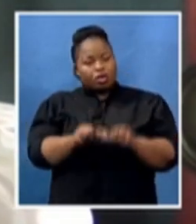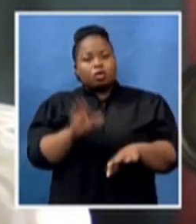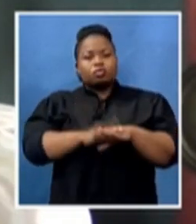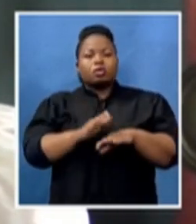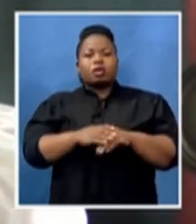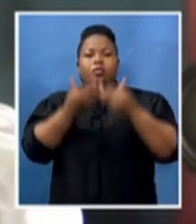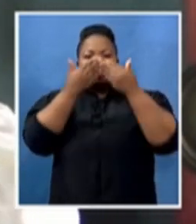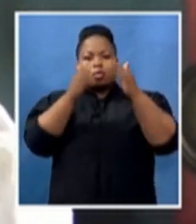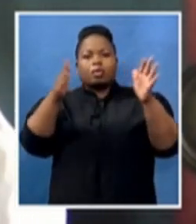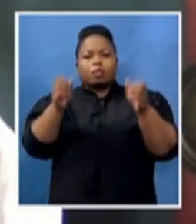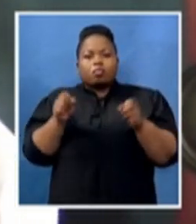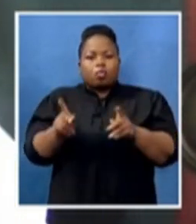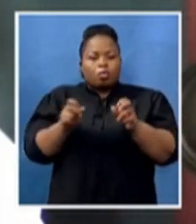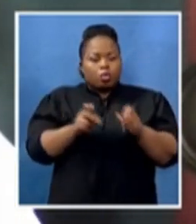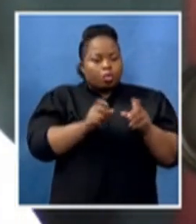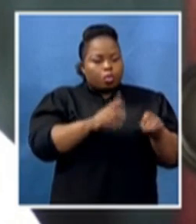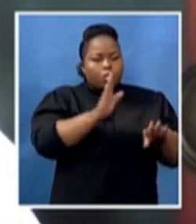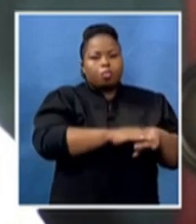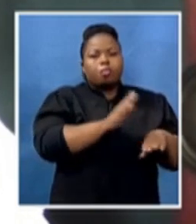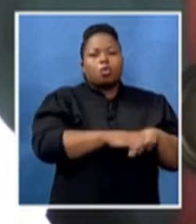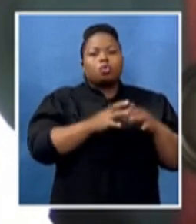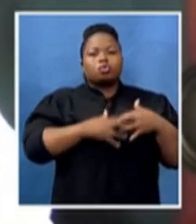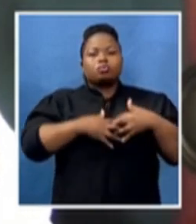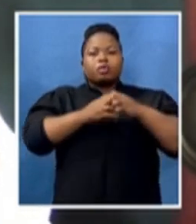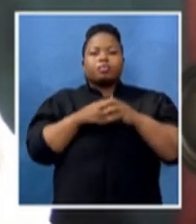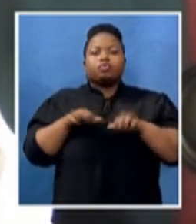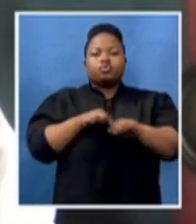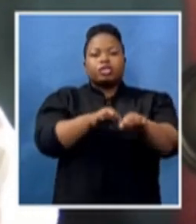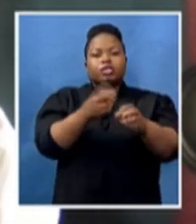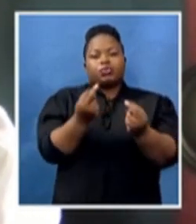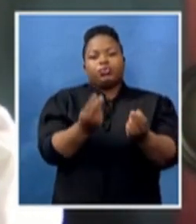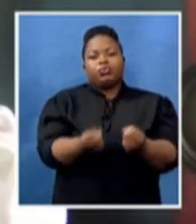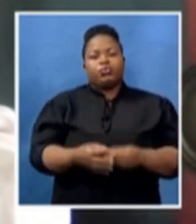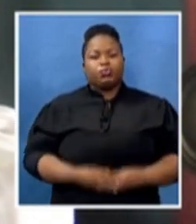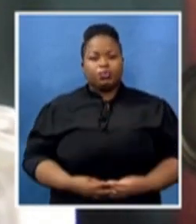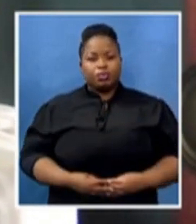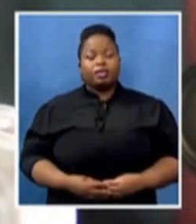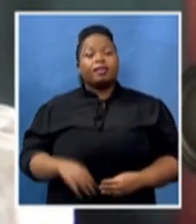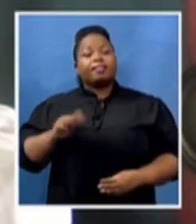new strategy. From then on, government and civil